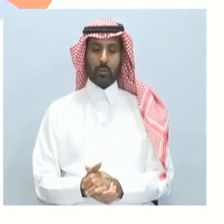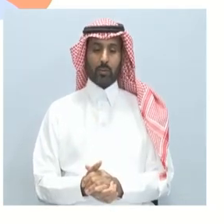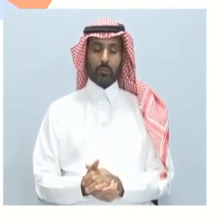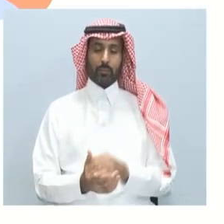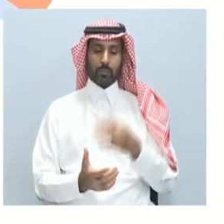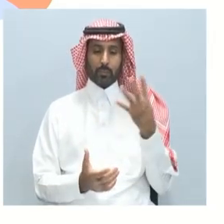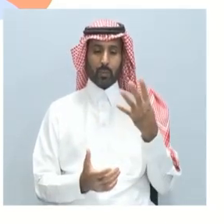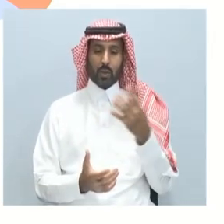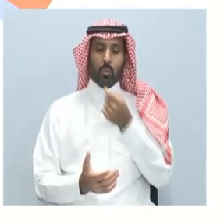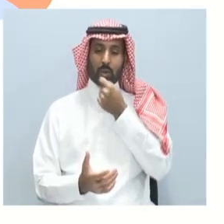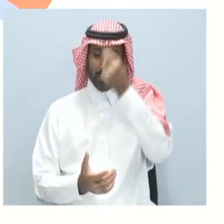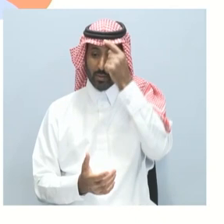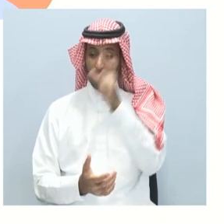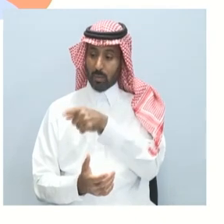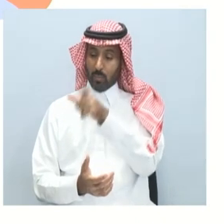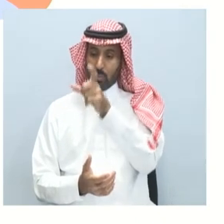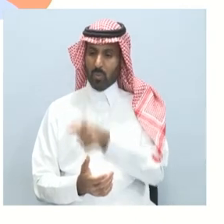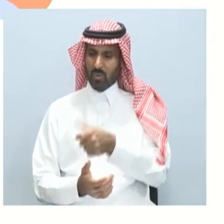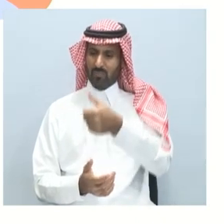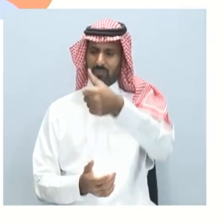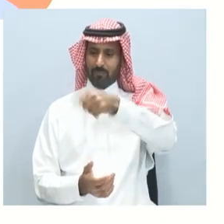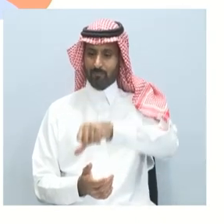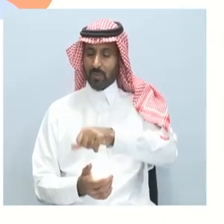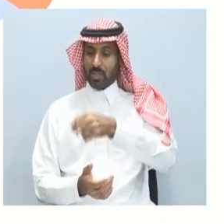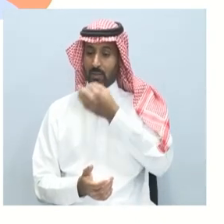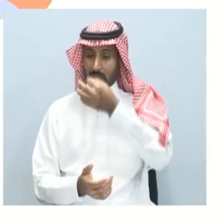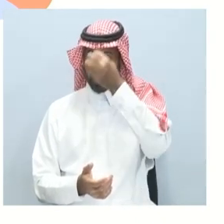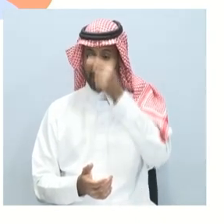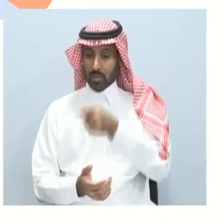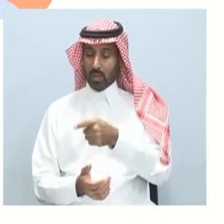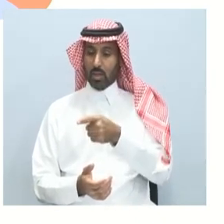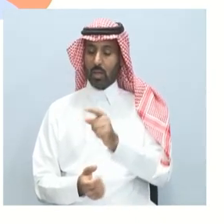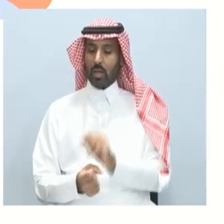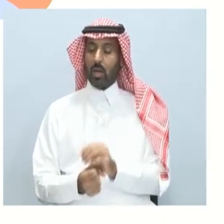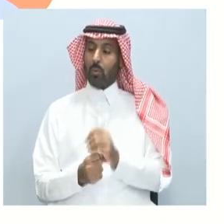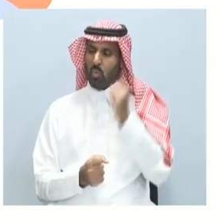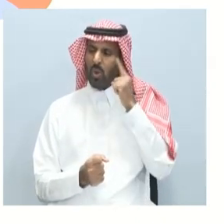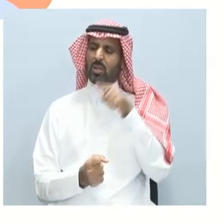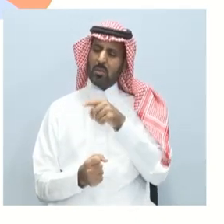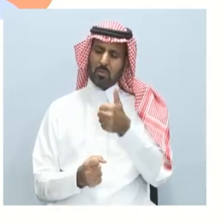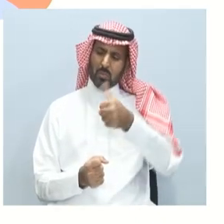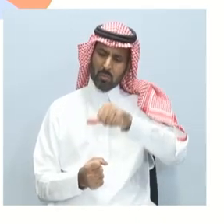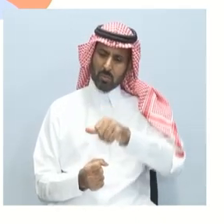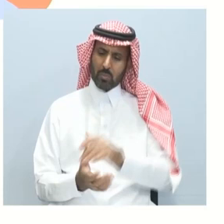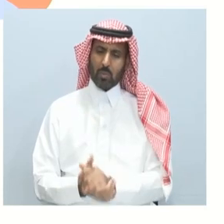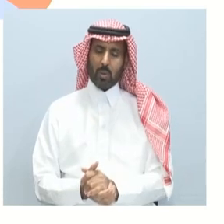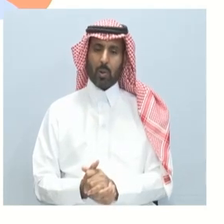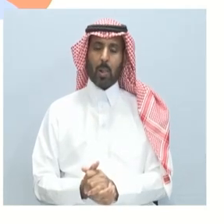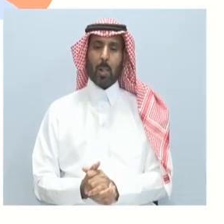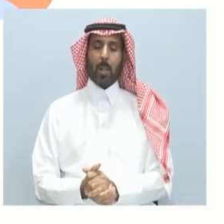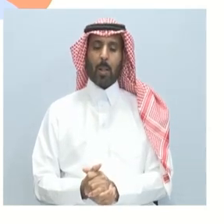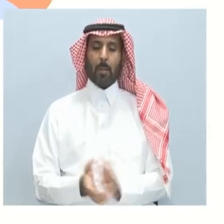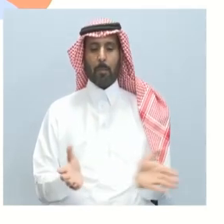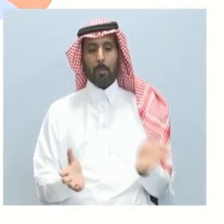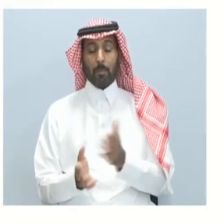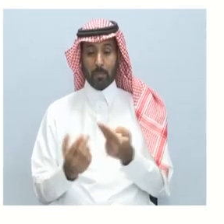Number four, describe someone's negative and positive qualities and give a personal opinion about them. Now we're going